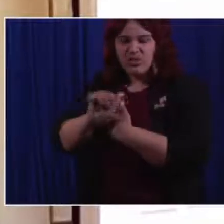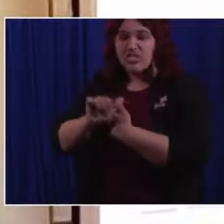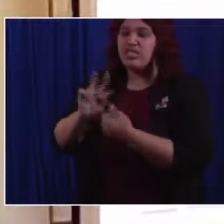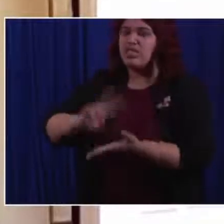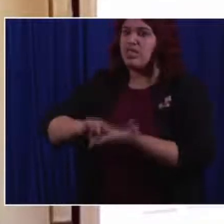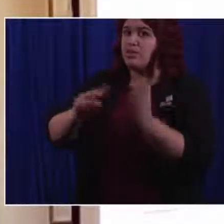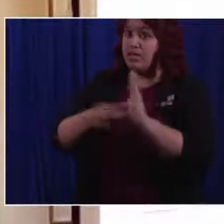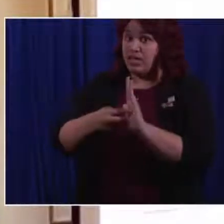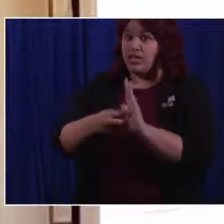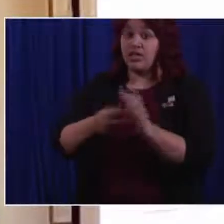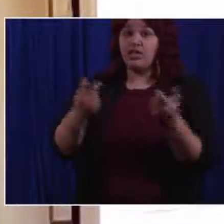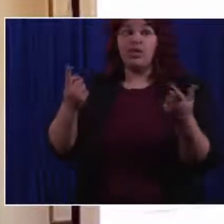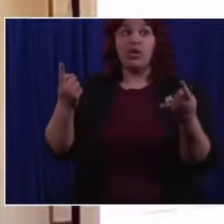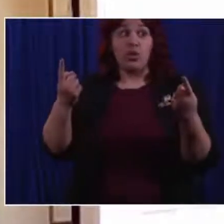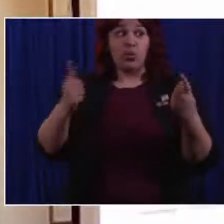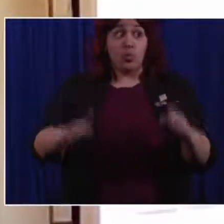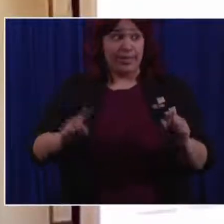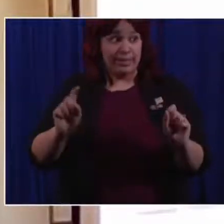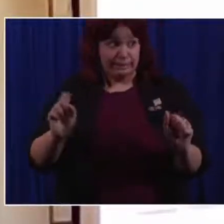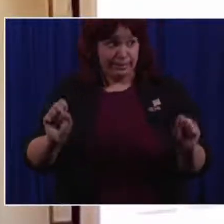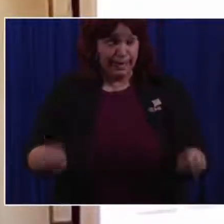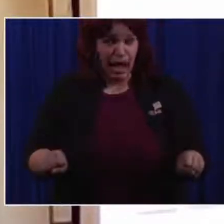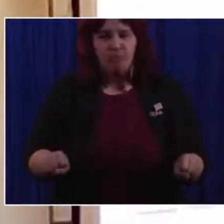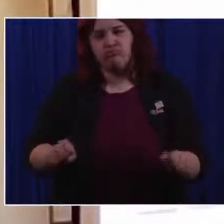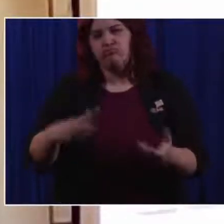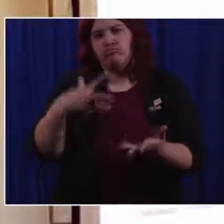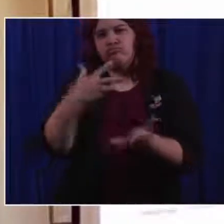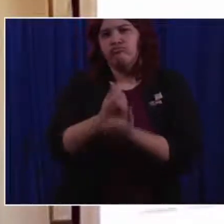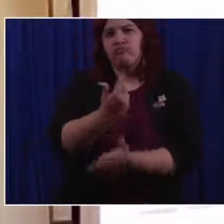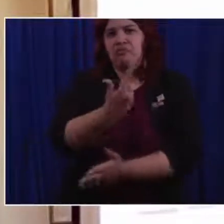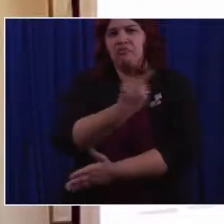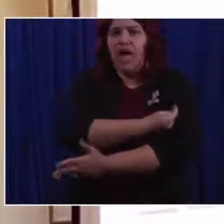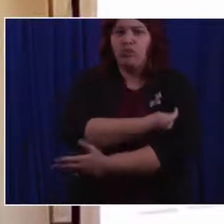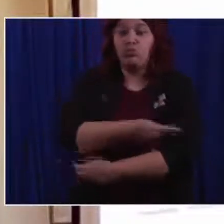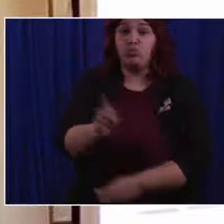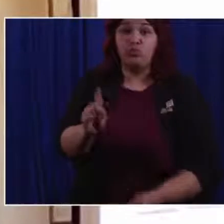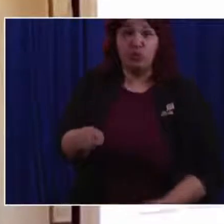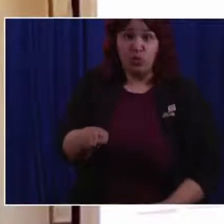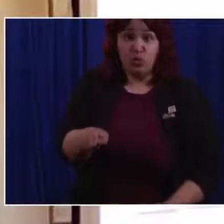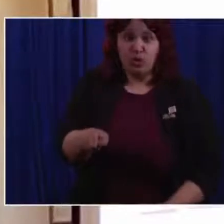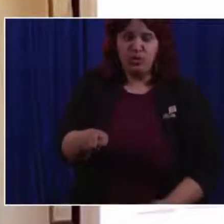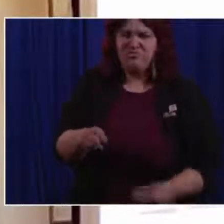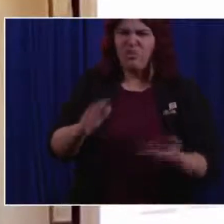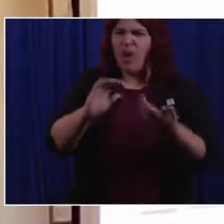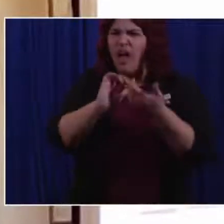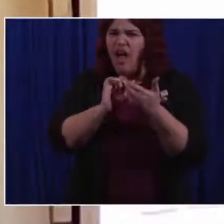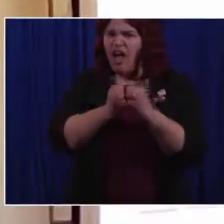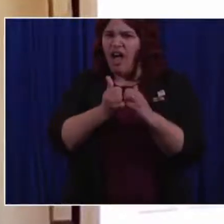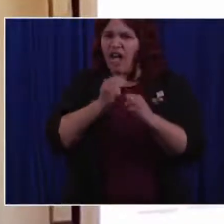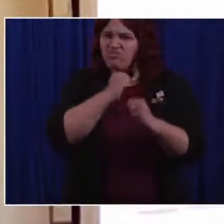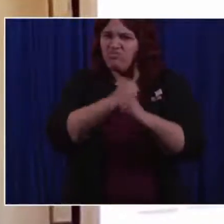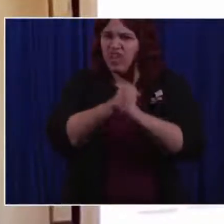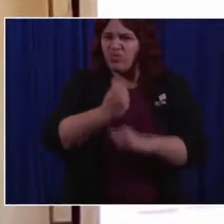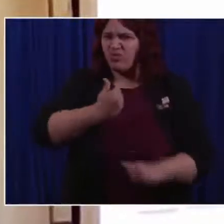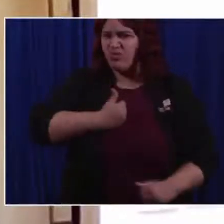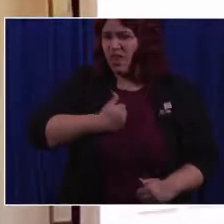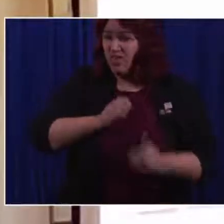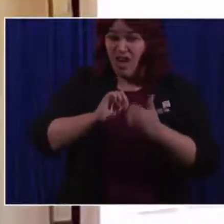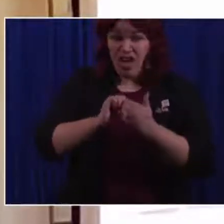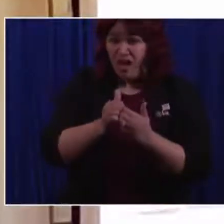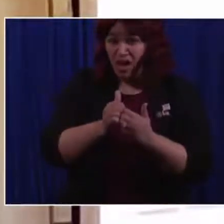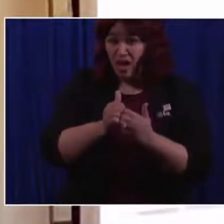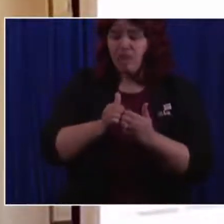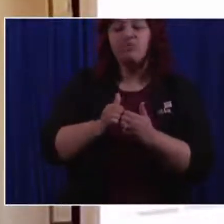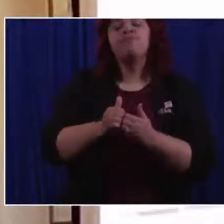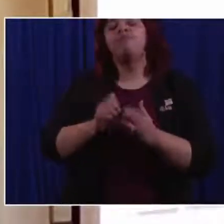continue to play good defense until more of us are vaccinated. Masking, physical distancing, frequent hand